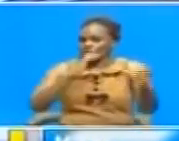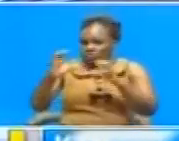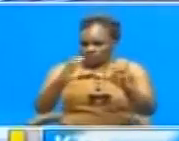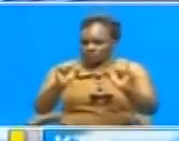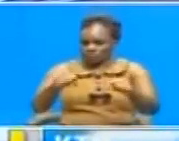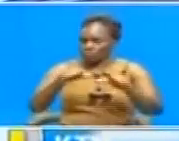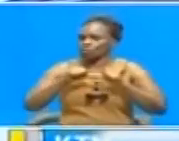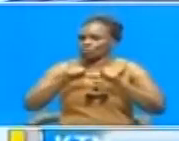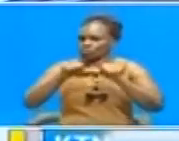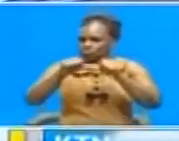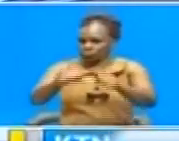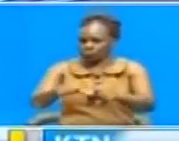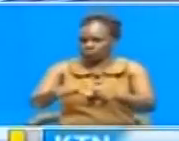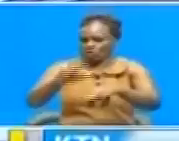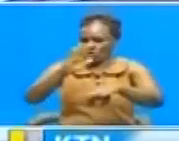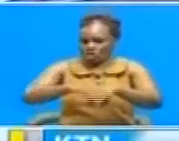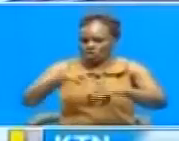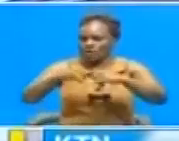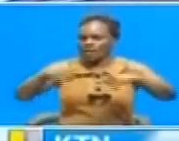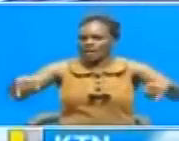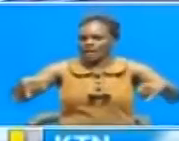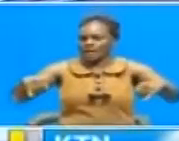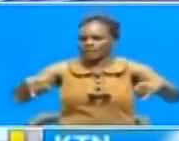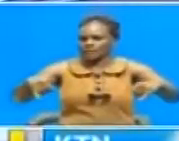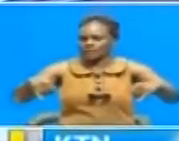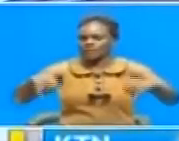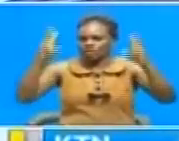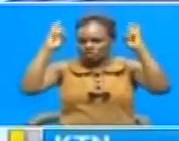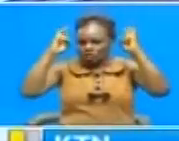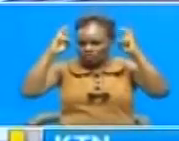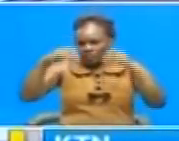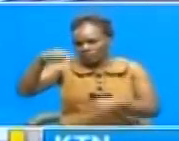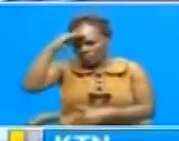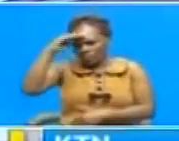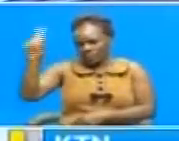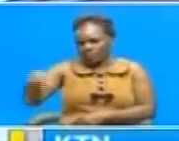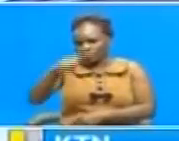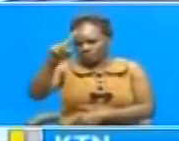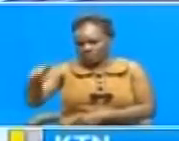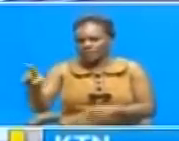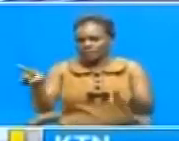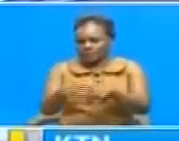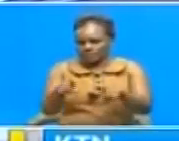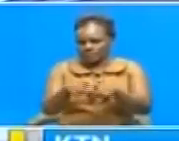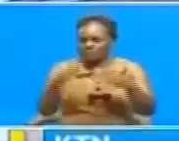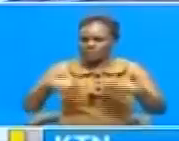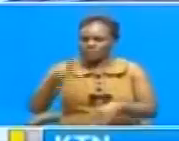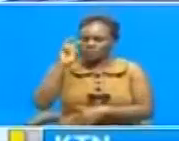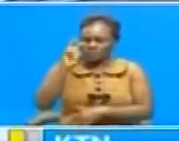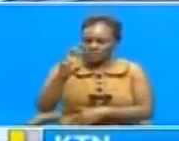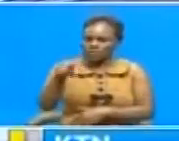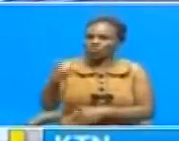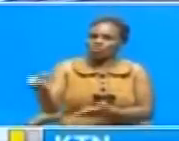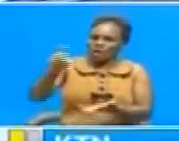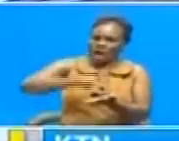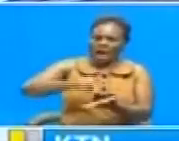conversation continues online. Our hashtag is Illicit Brew Raids. You can go ahead and see what people are saying and add your voice